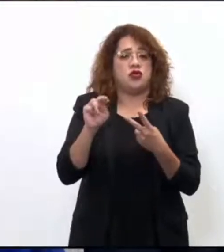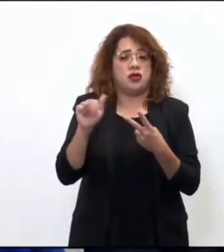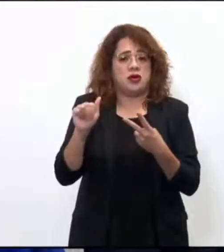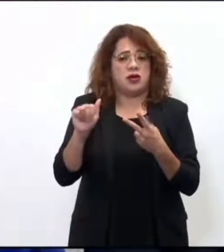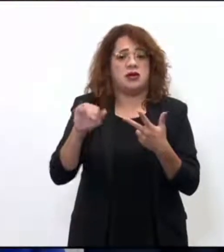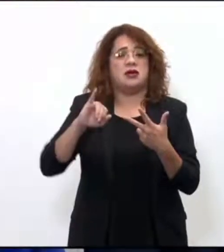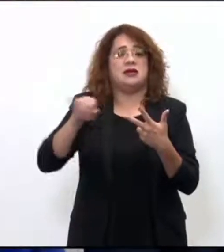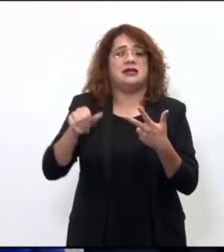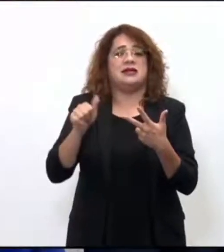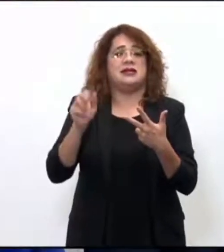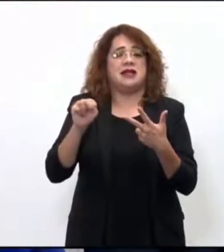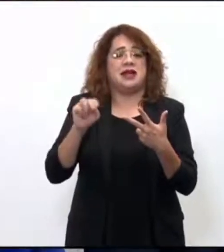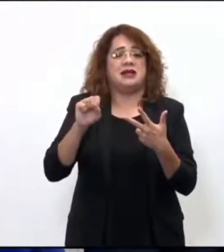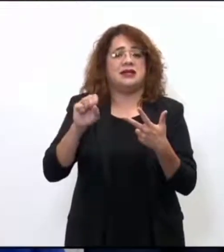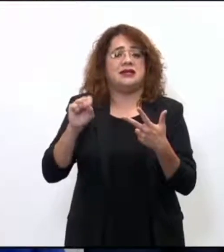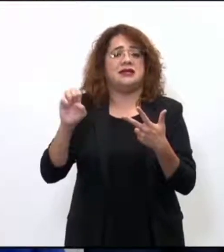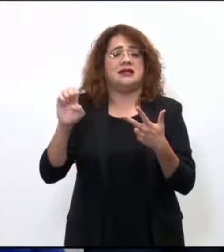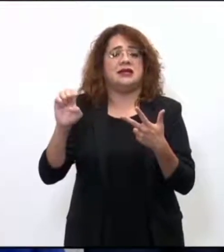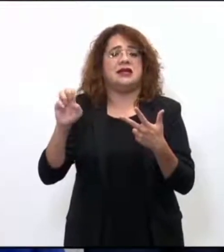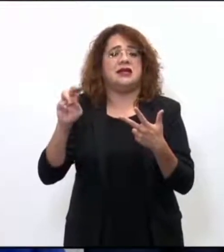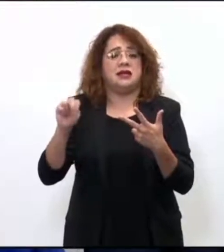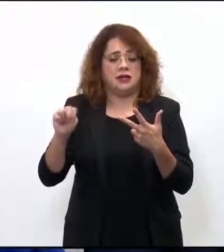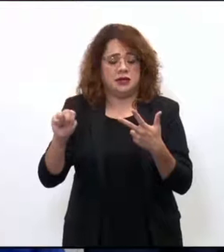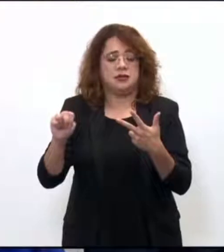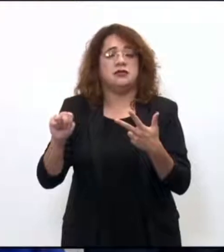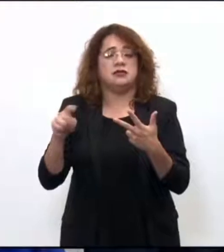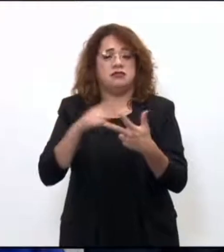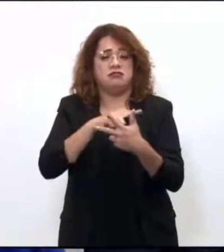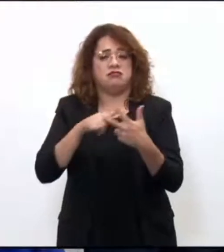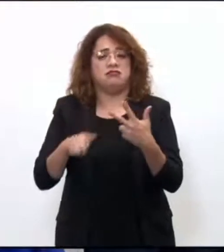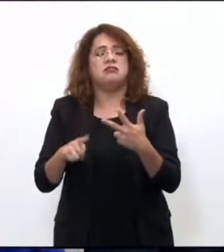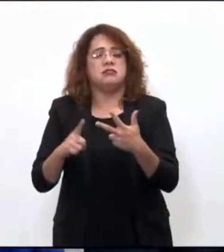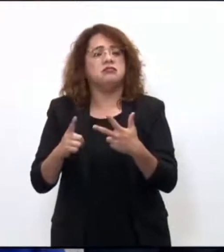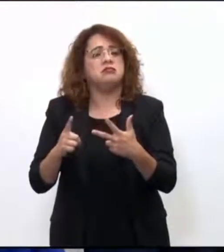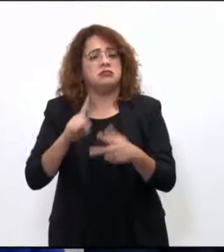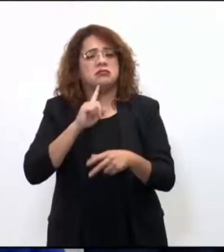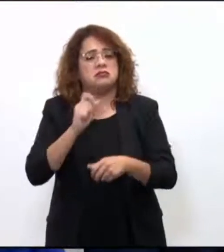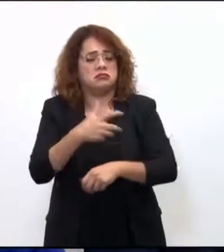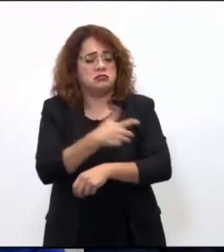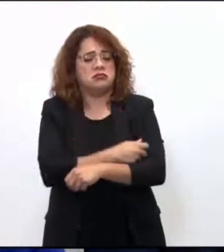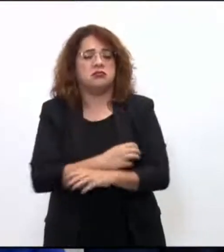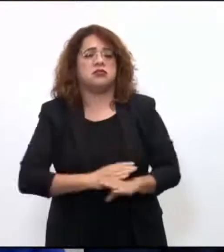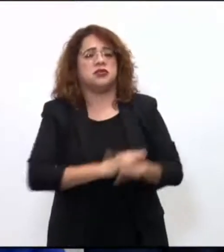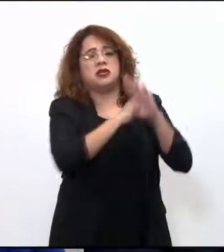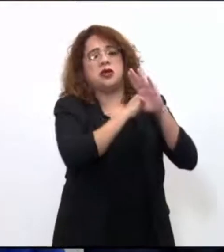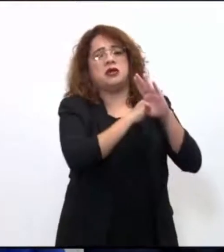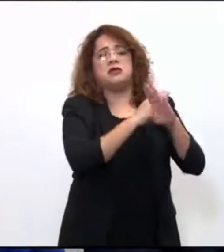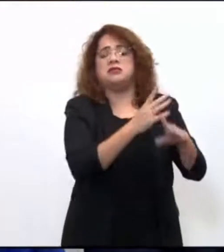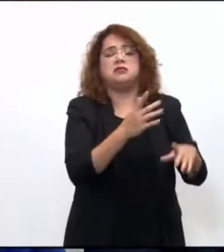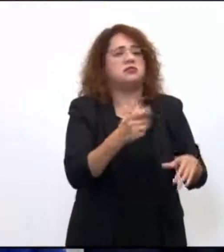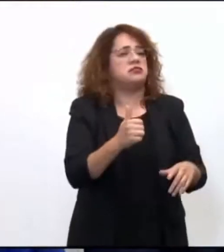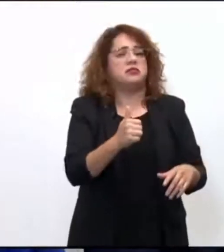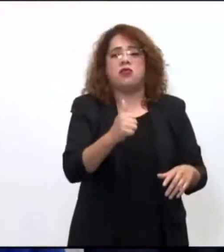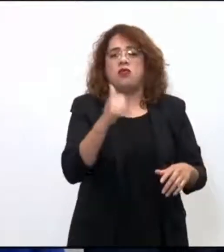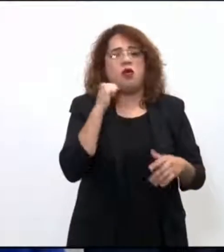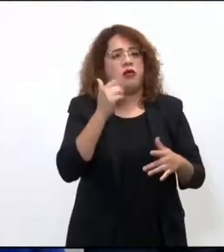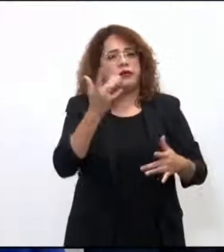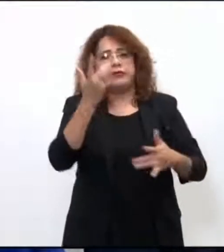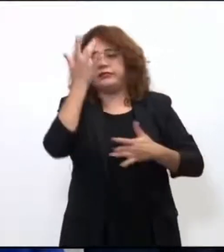in reducing your risk of severe COVID-19 illness and death. These vaccines do not give you